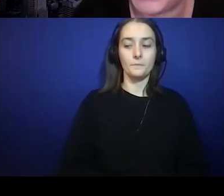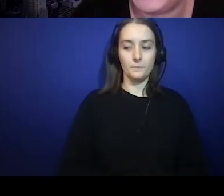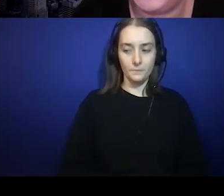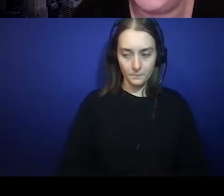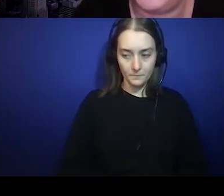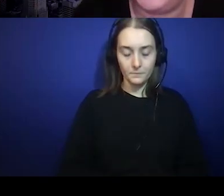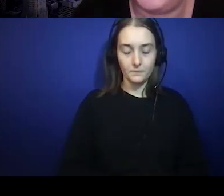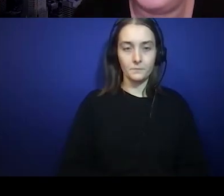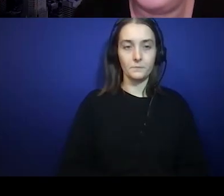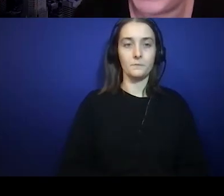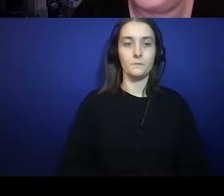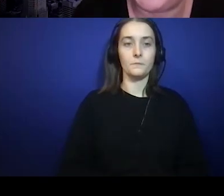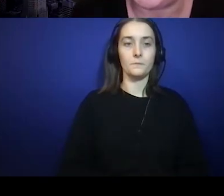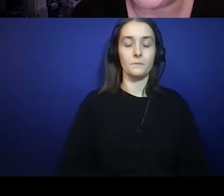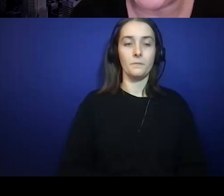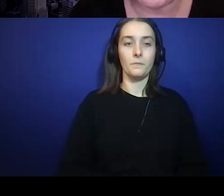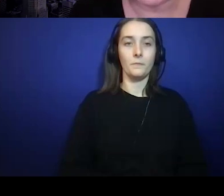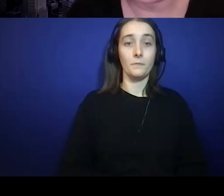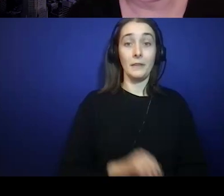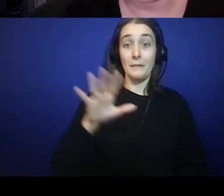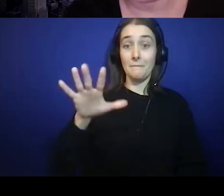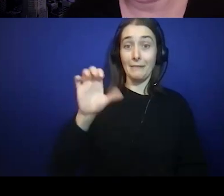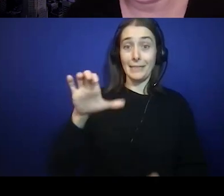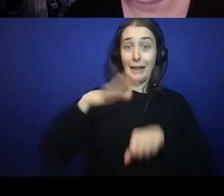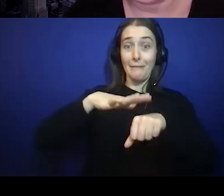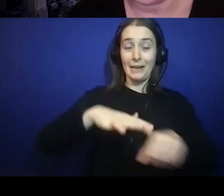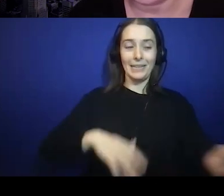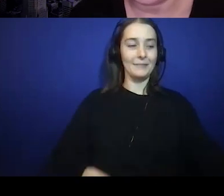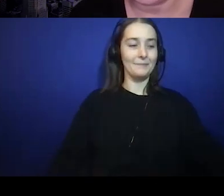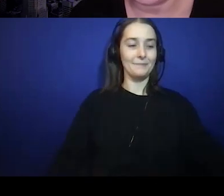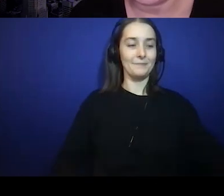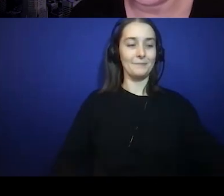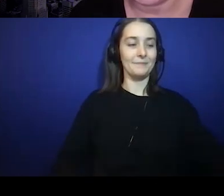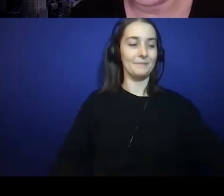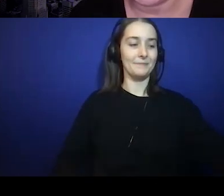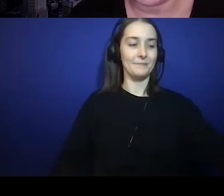All right. 5-second warning.